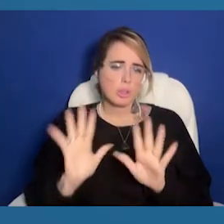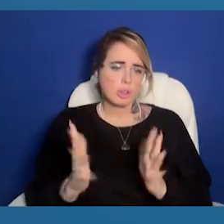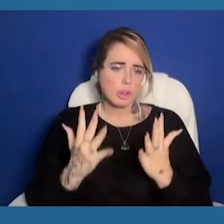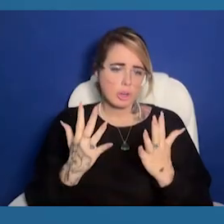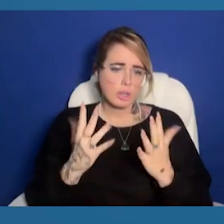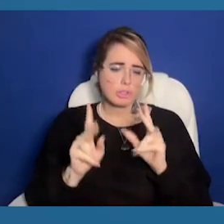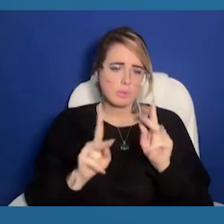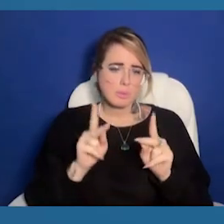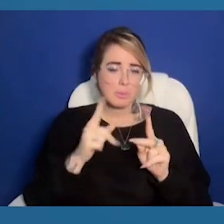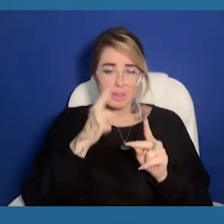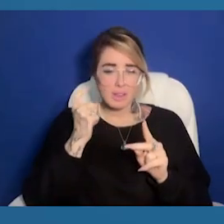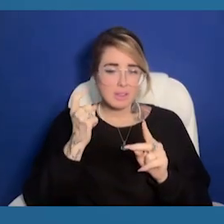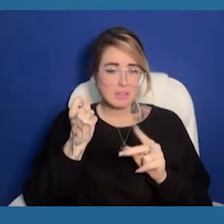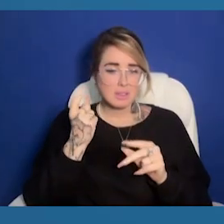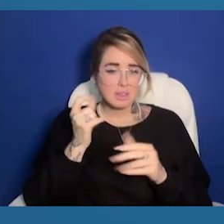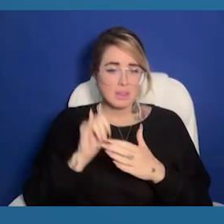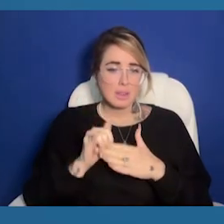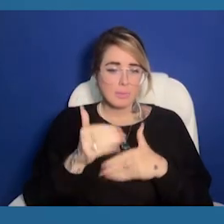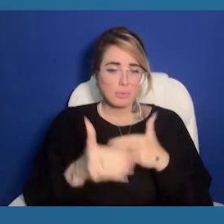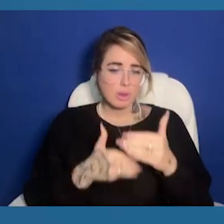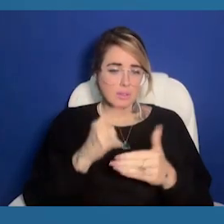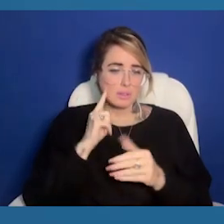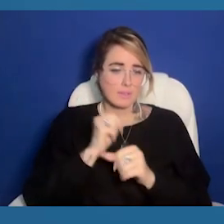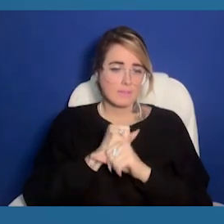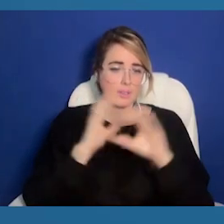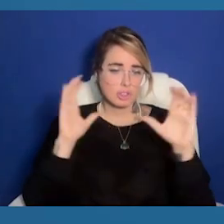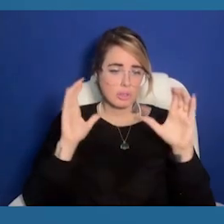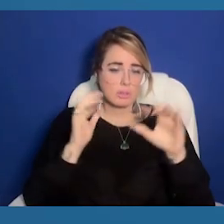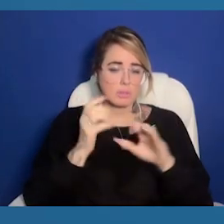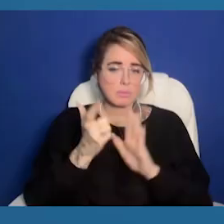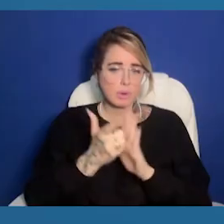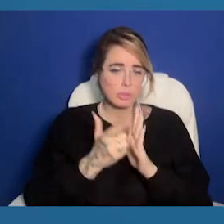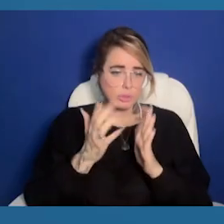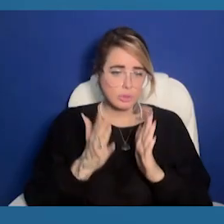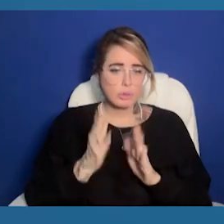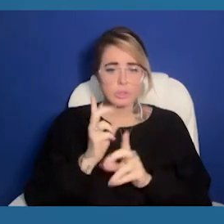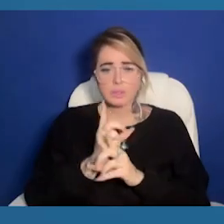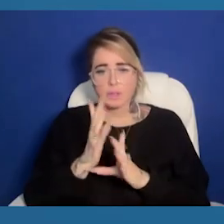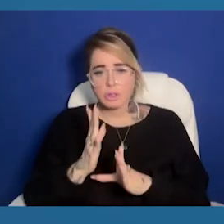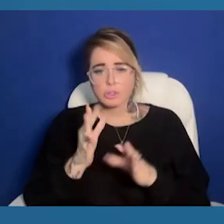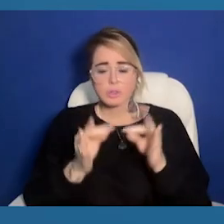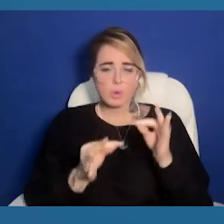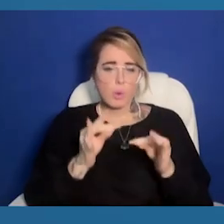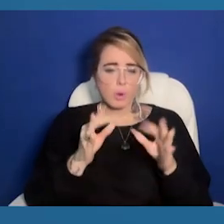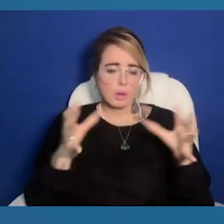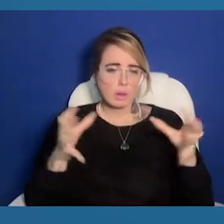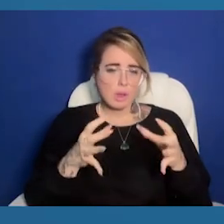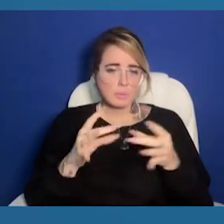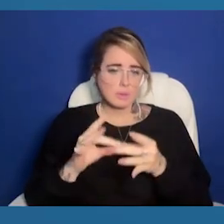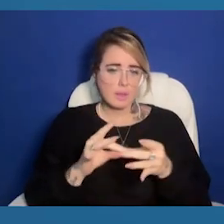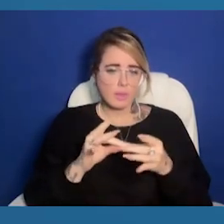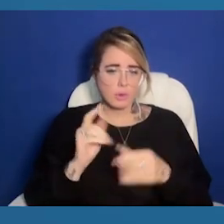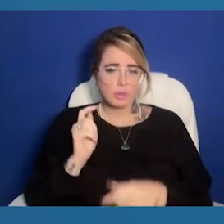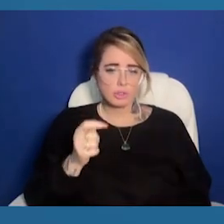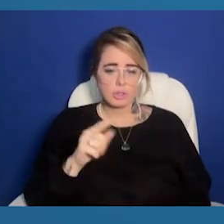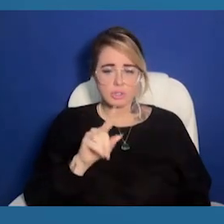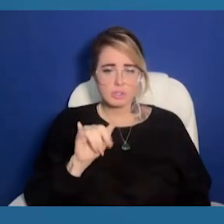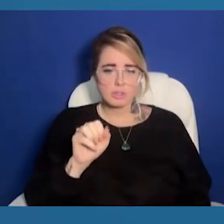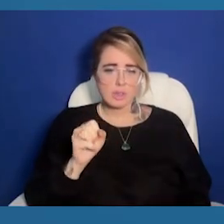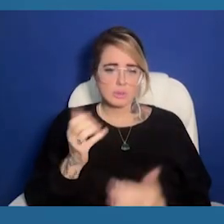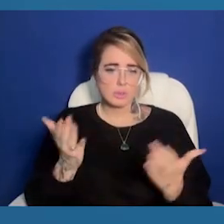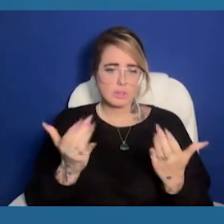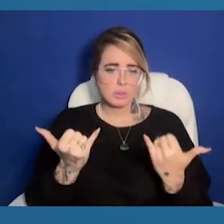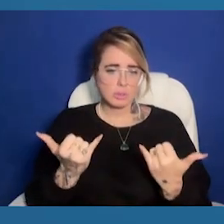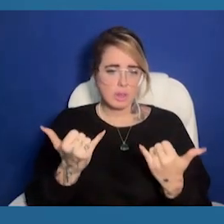of the process envisions prosecutors and defenders and the court coming together. Judge Zayas was here earlier, trying